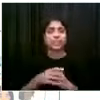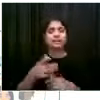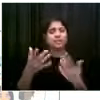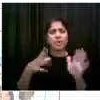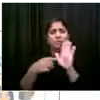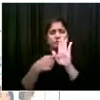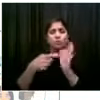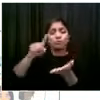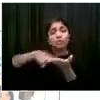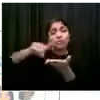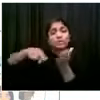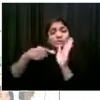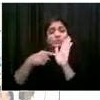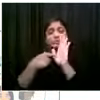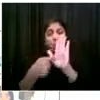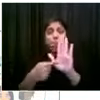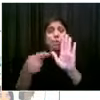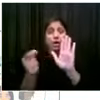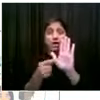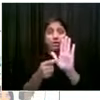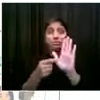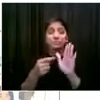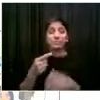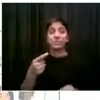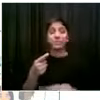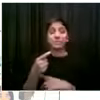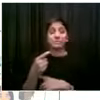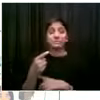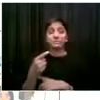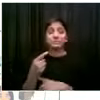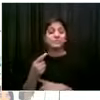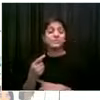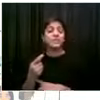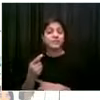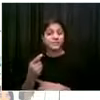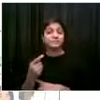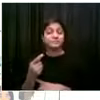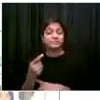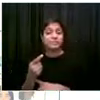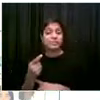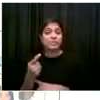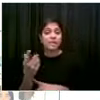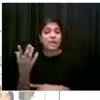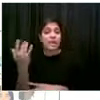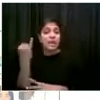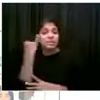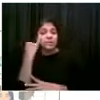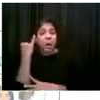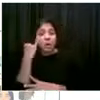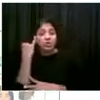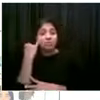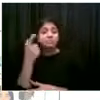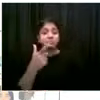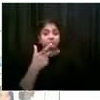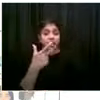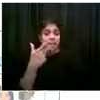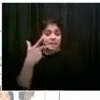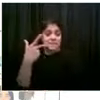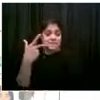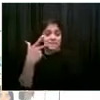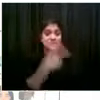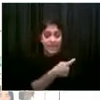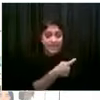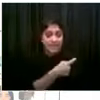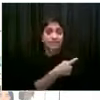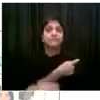is about 2.3 times lower when people are vaccinated after they've been infected compared